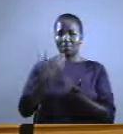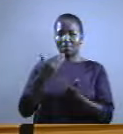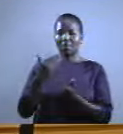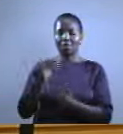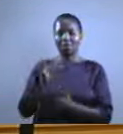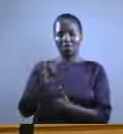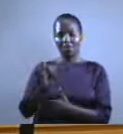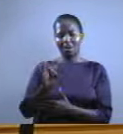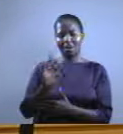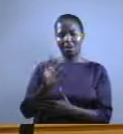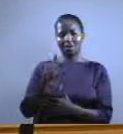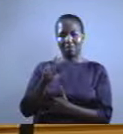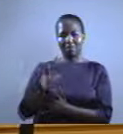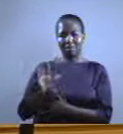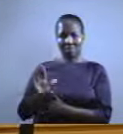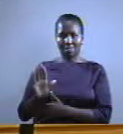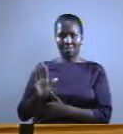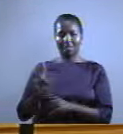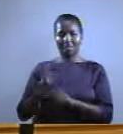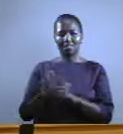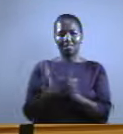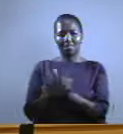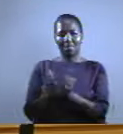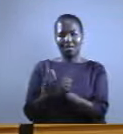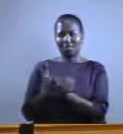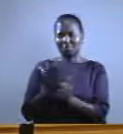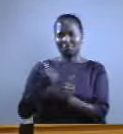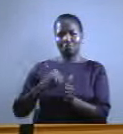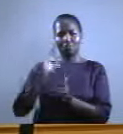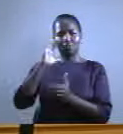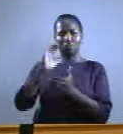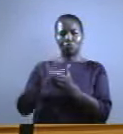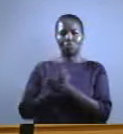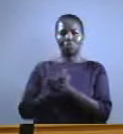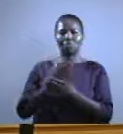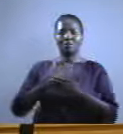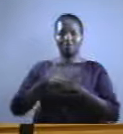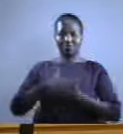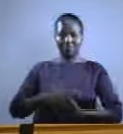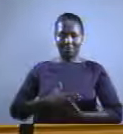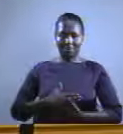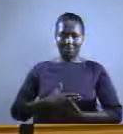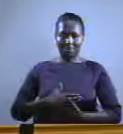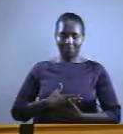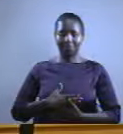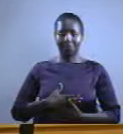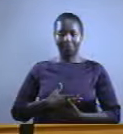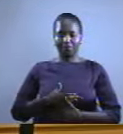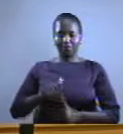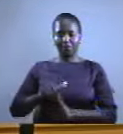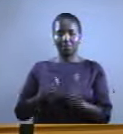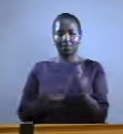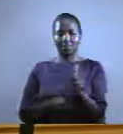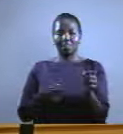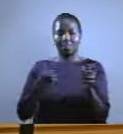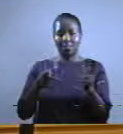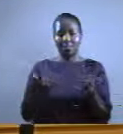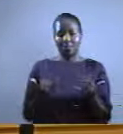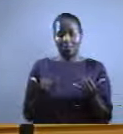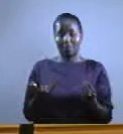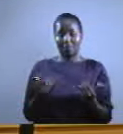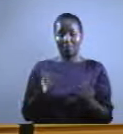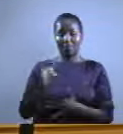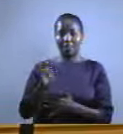Inkatha Freedom Party, and its members for their confidence in me. Honourable Deputy Speaker, this bill comes at a